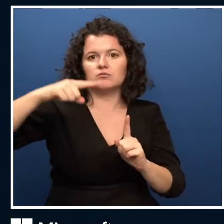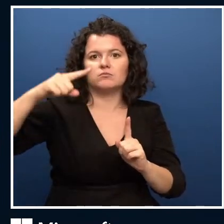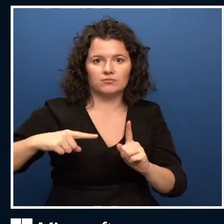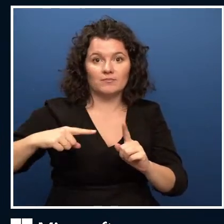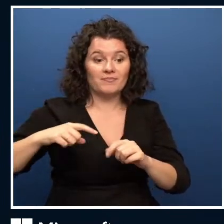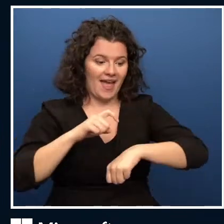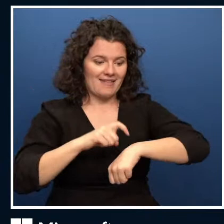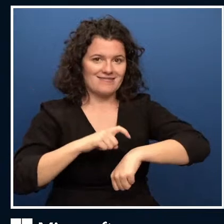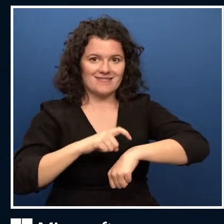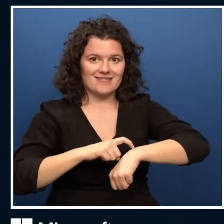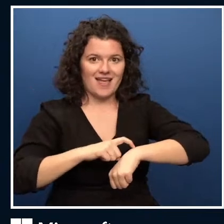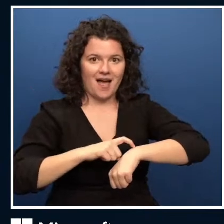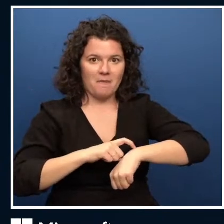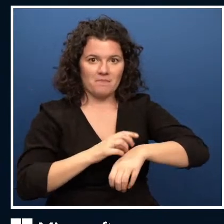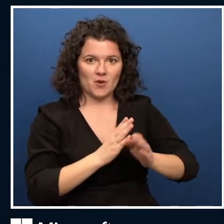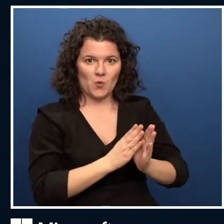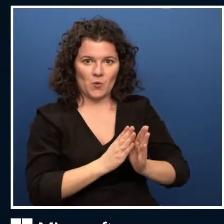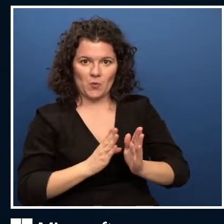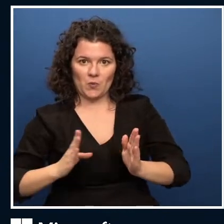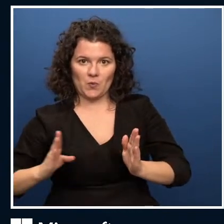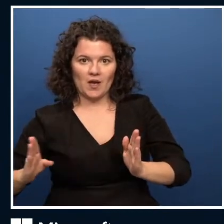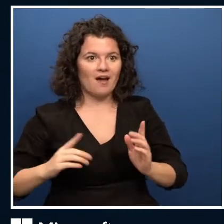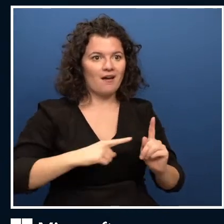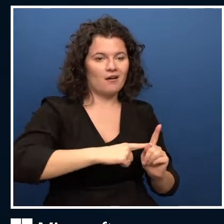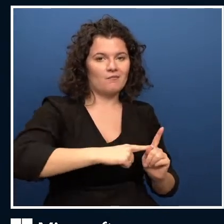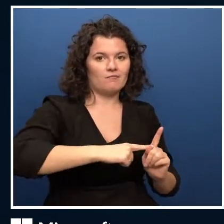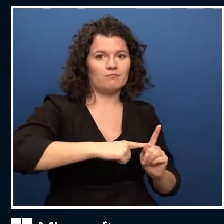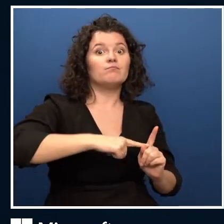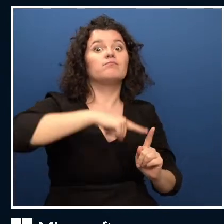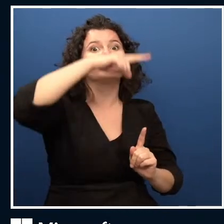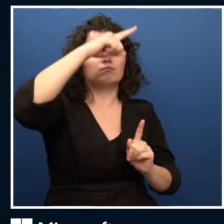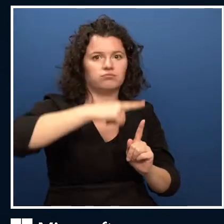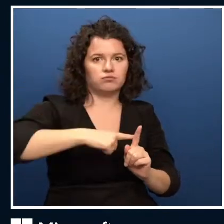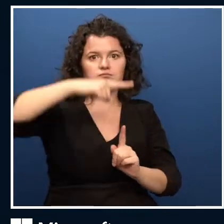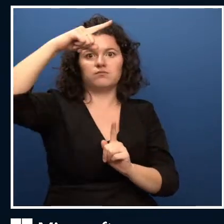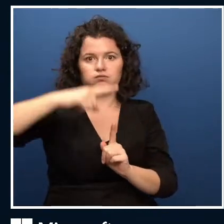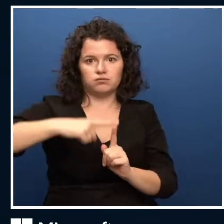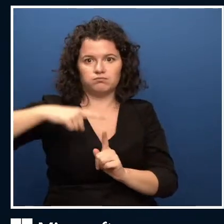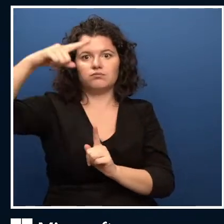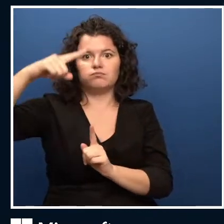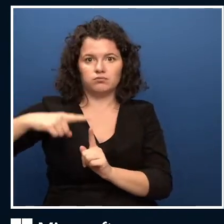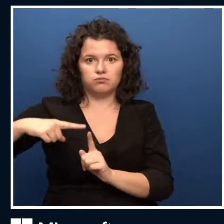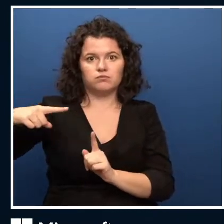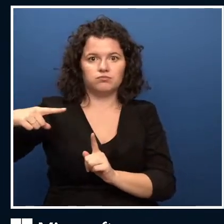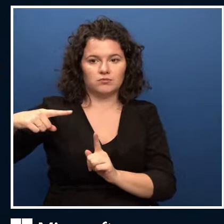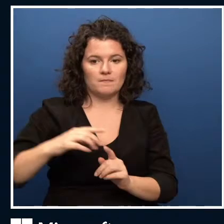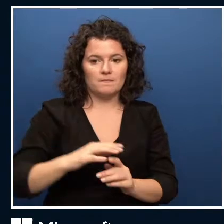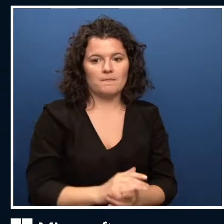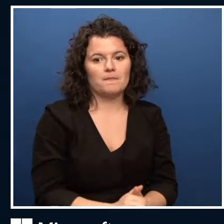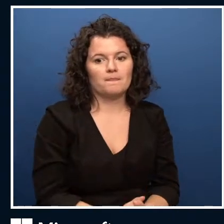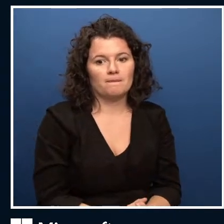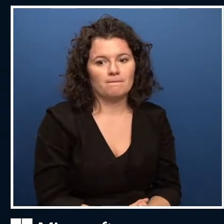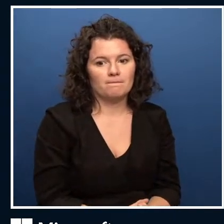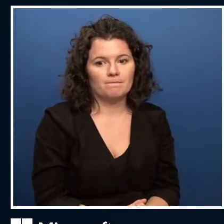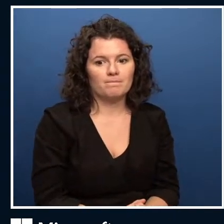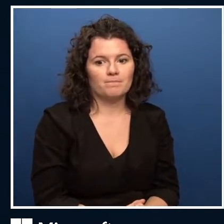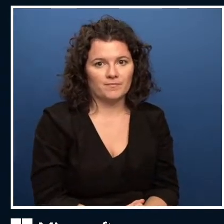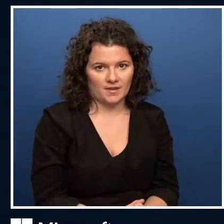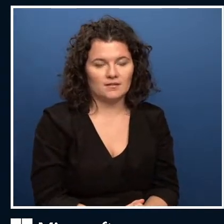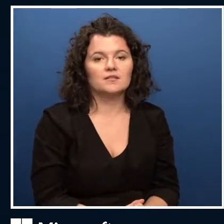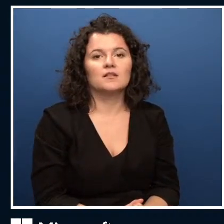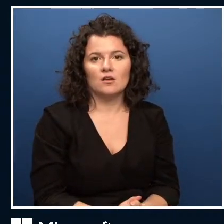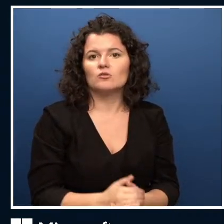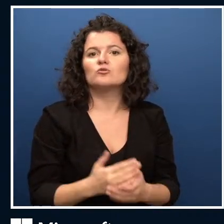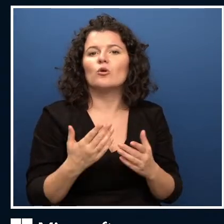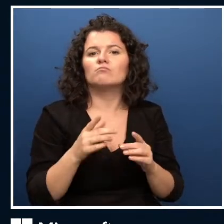that purpose, we are able to compute a given aspect of the audio signals,